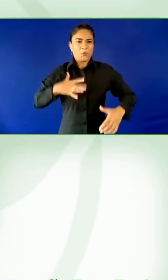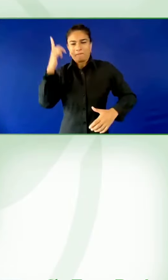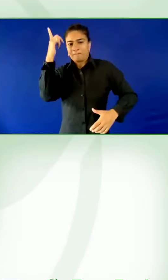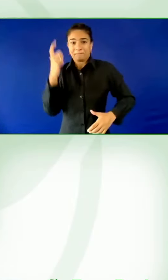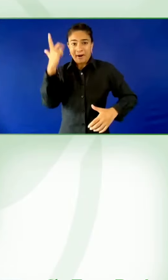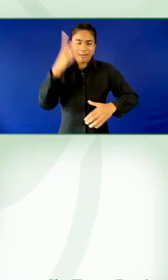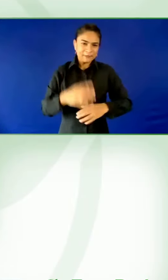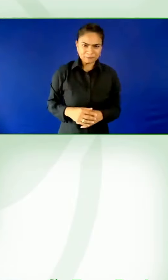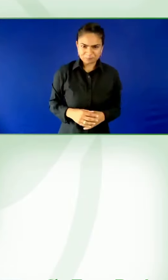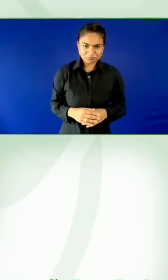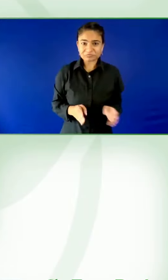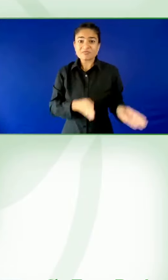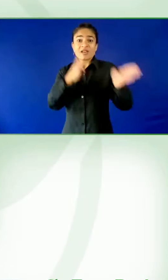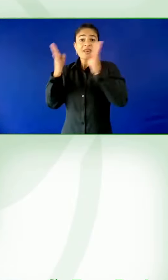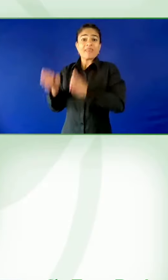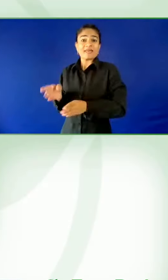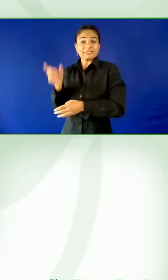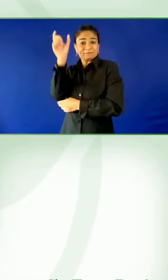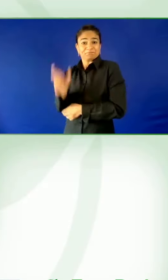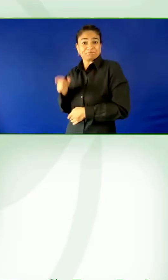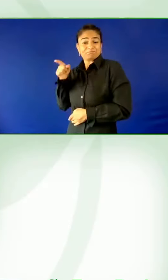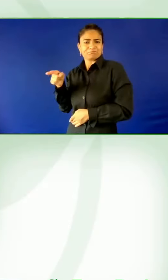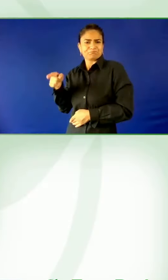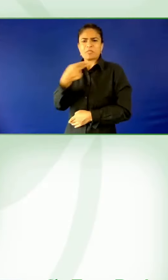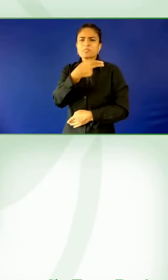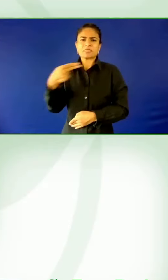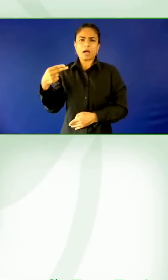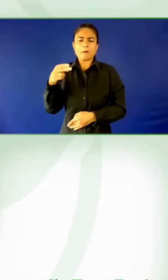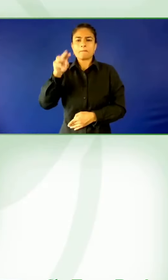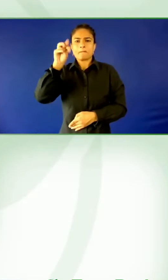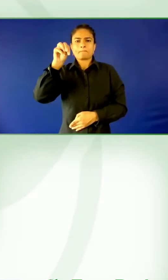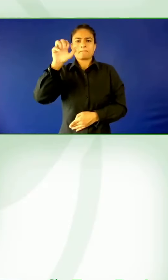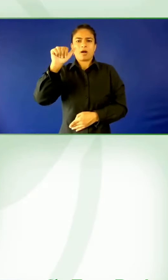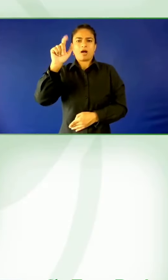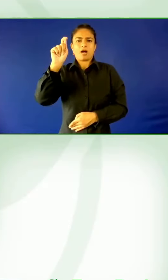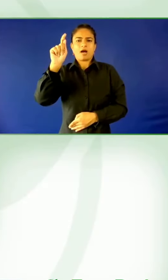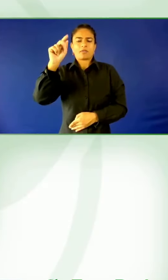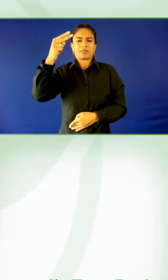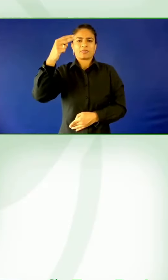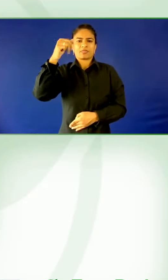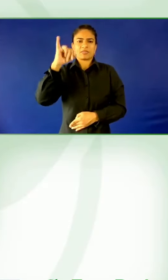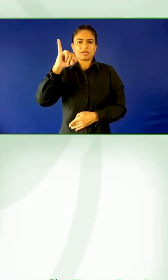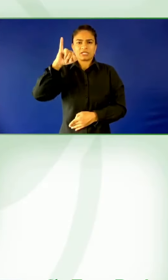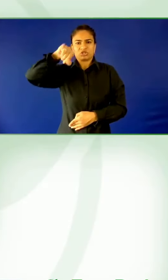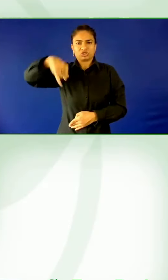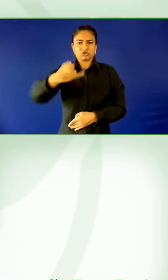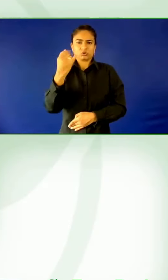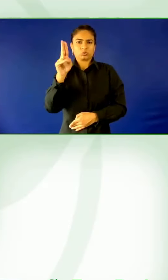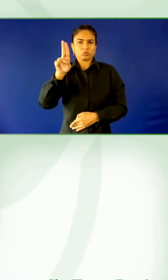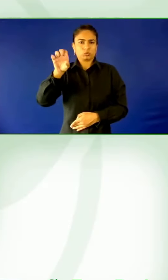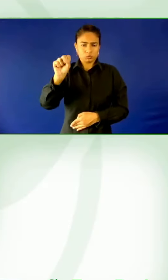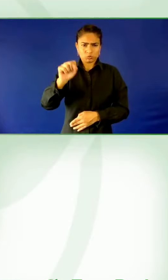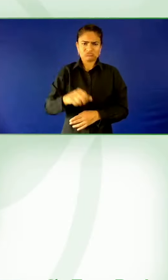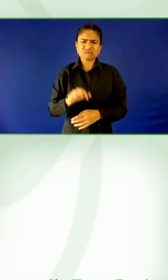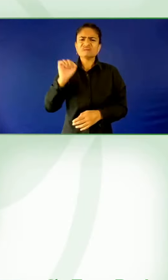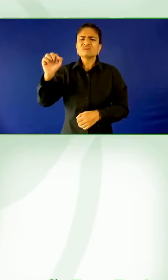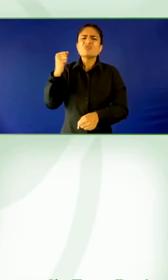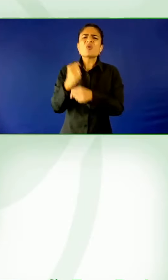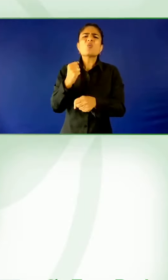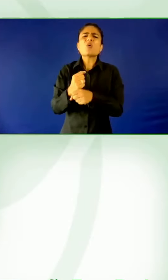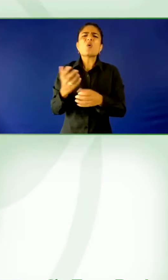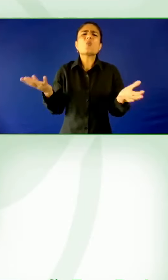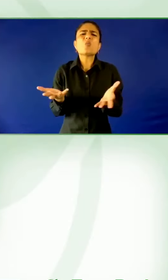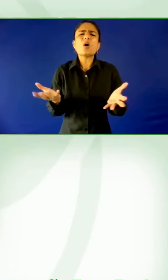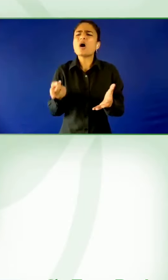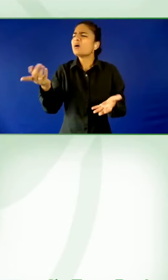Yes, good morning. I'm working for two organizations. My name is Matthijs Nederveen. I'm working for Light for the